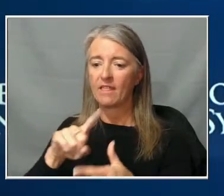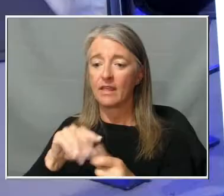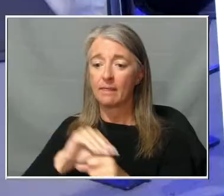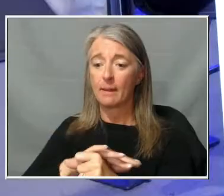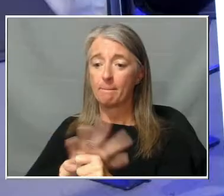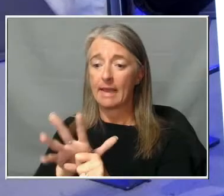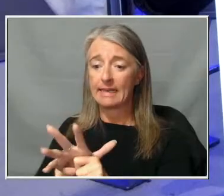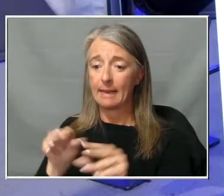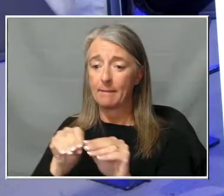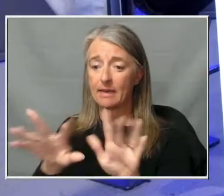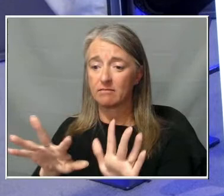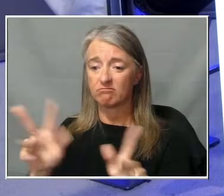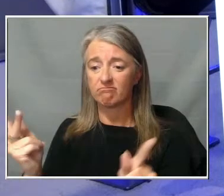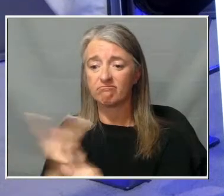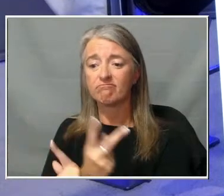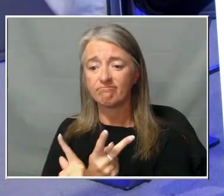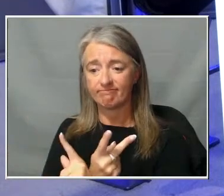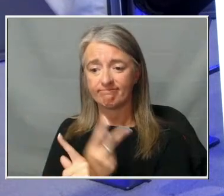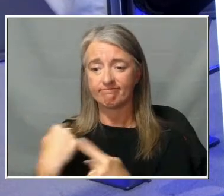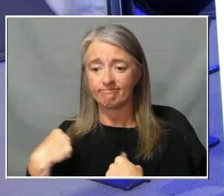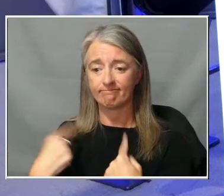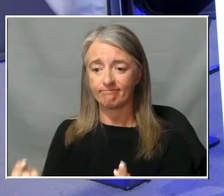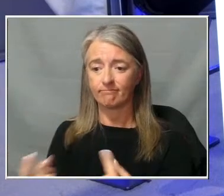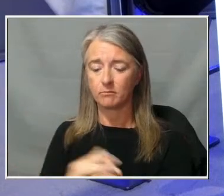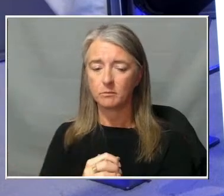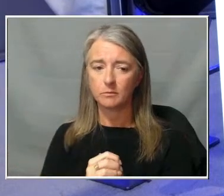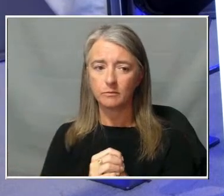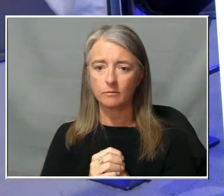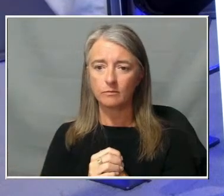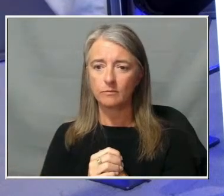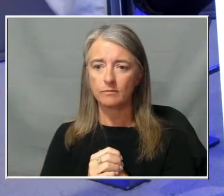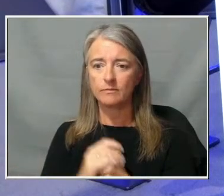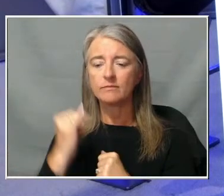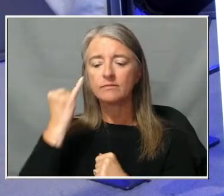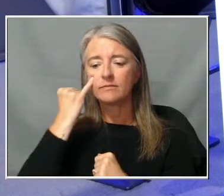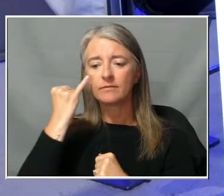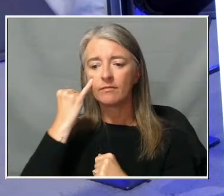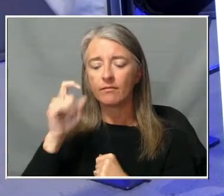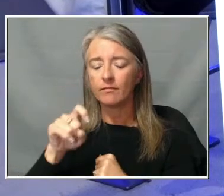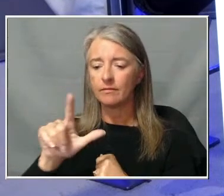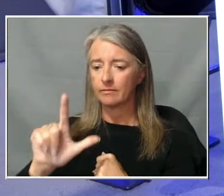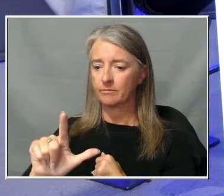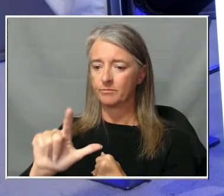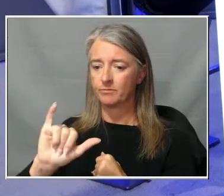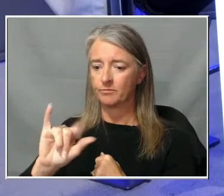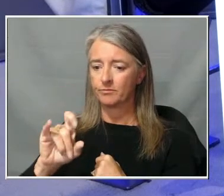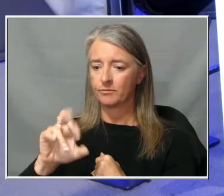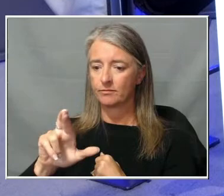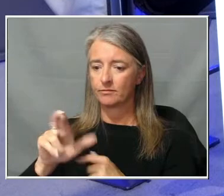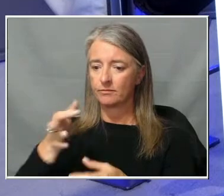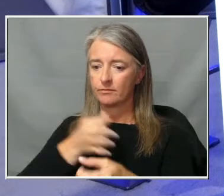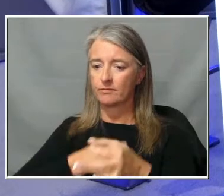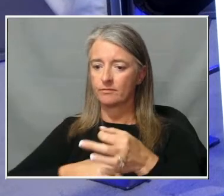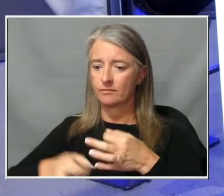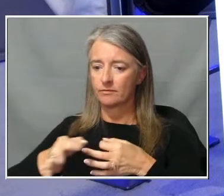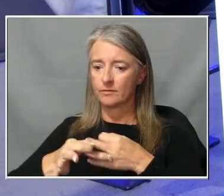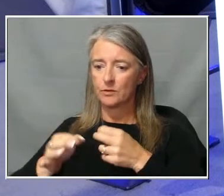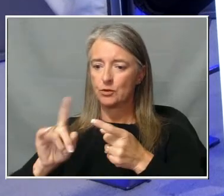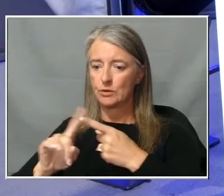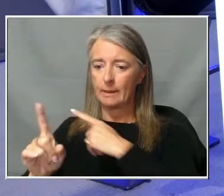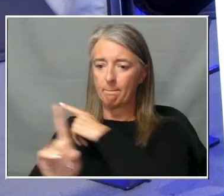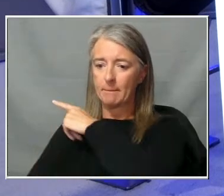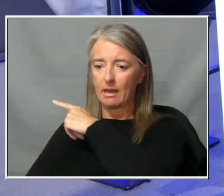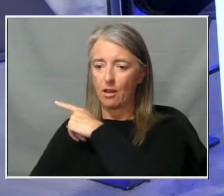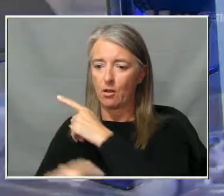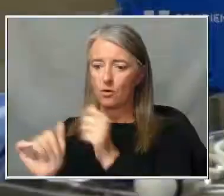worse. So I want to ask Dr. Weinman, if you need a liver transplant, do you get penalized with